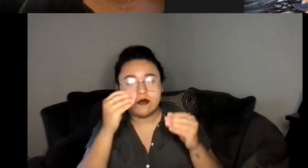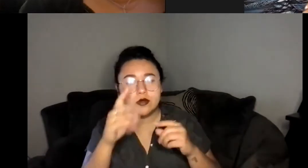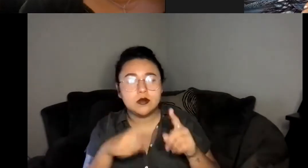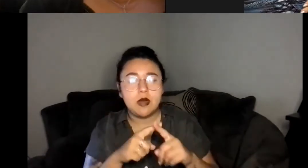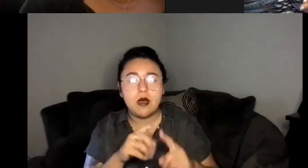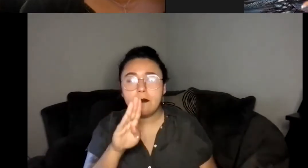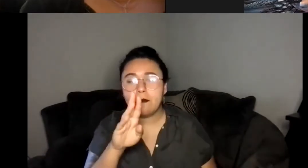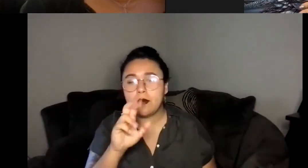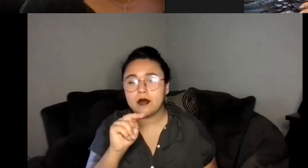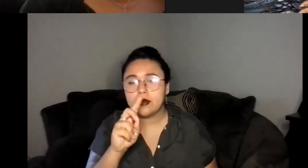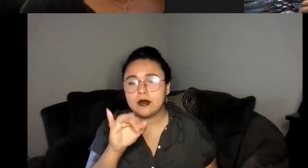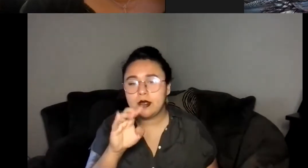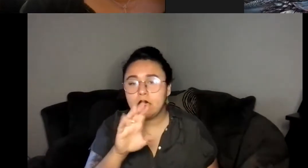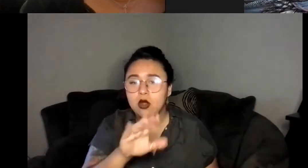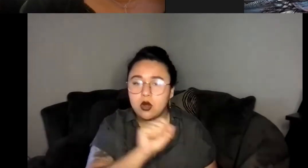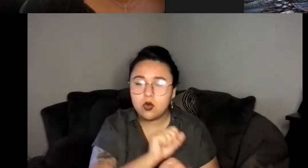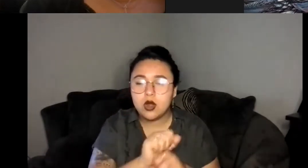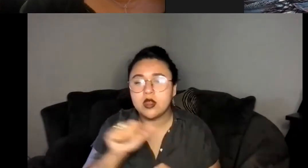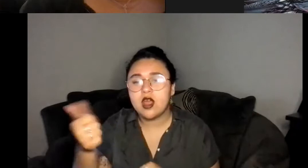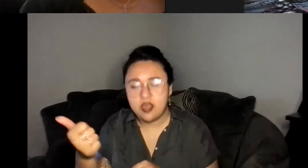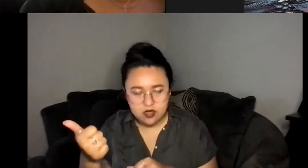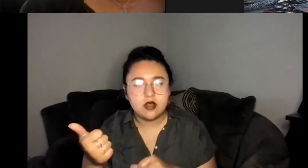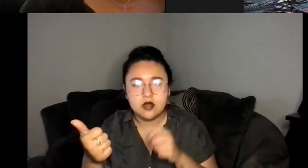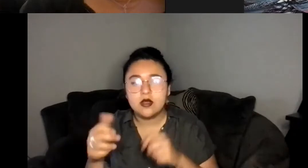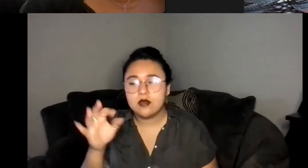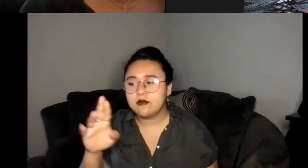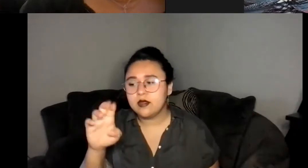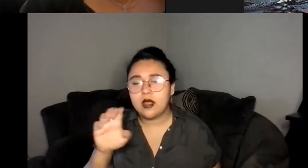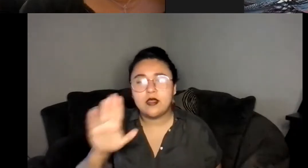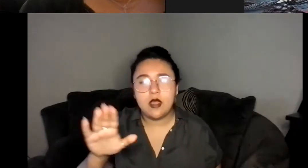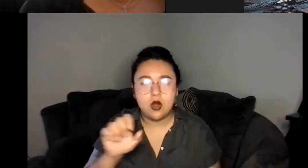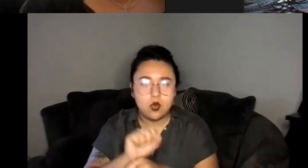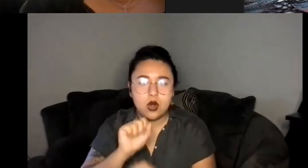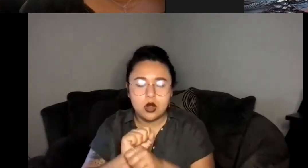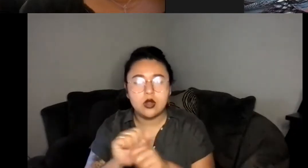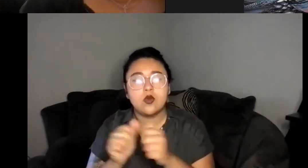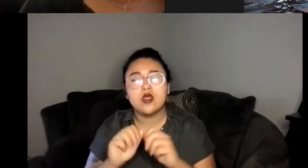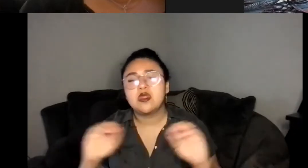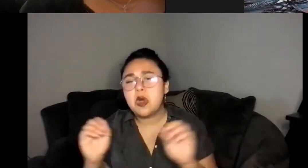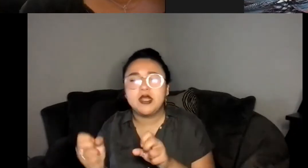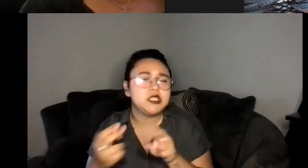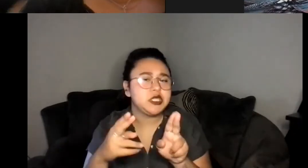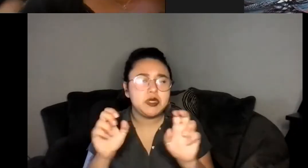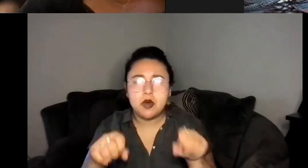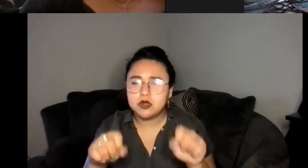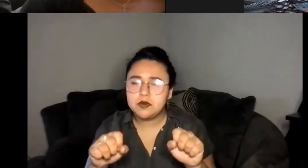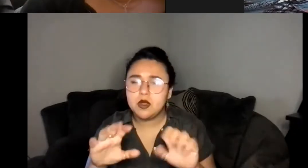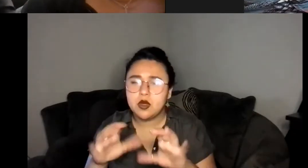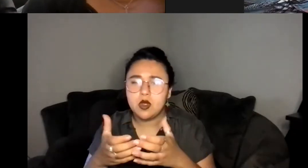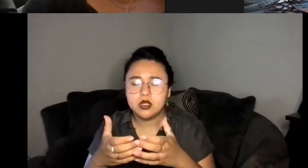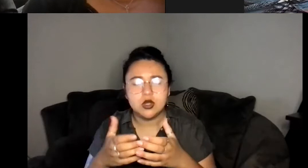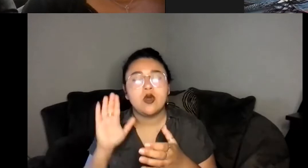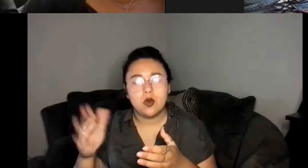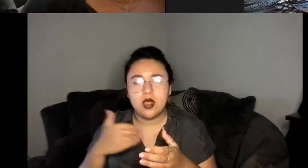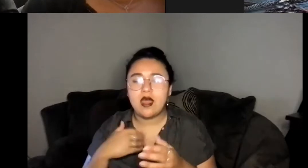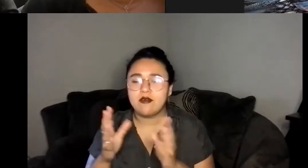is Disposable Coalition, we do have a webinar about that you will be able to find soon on YouTube that we